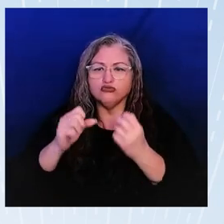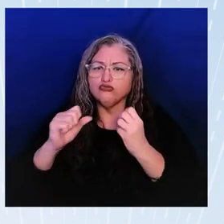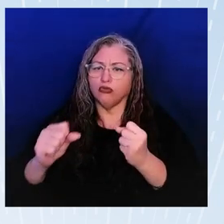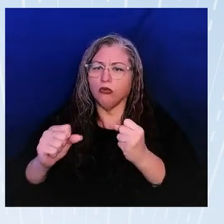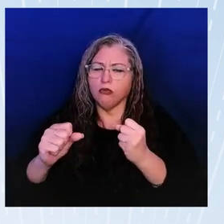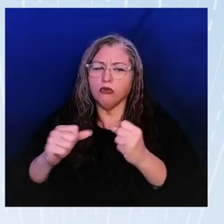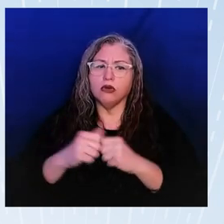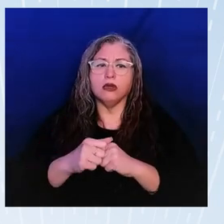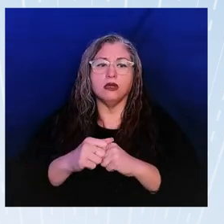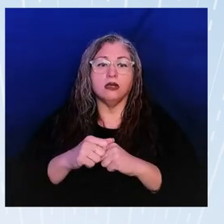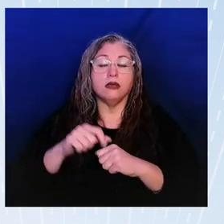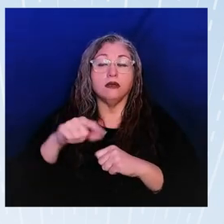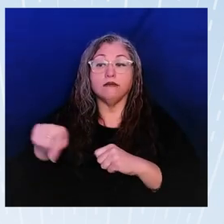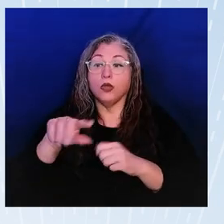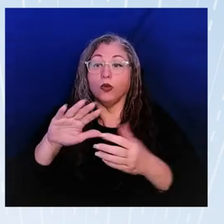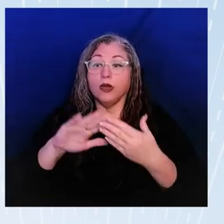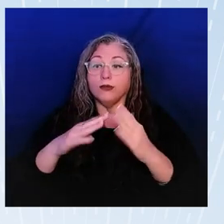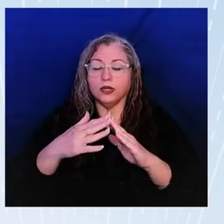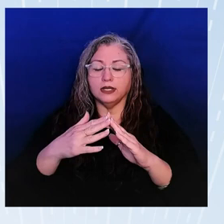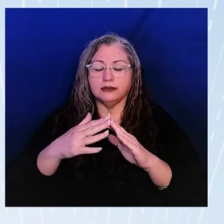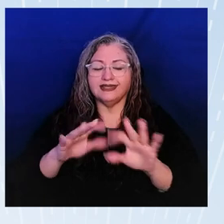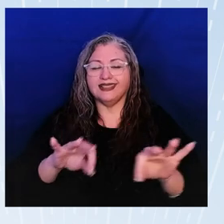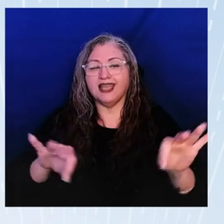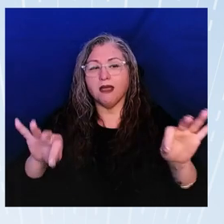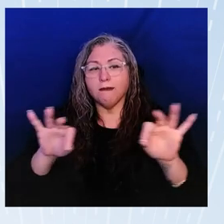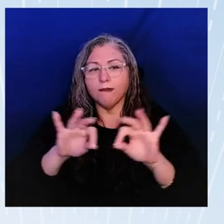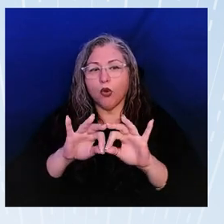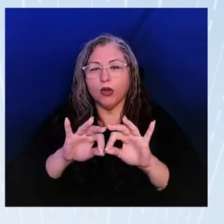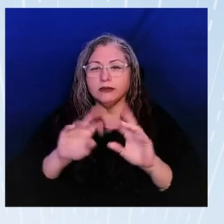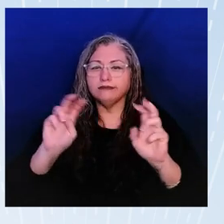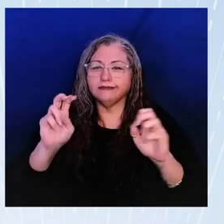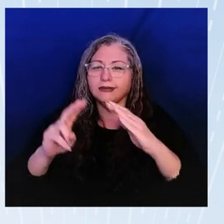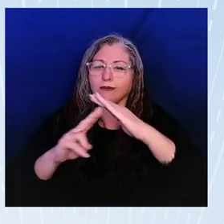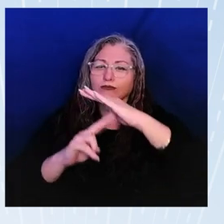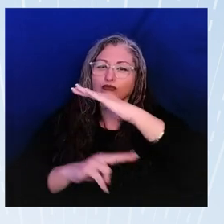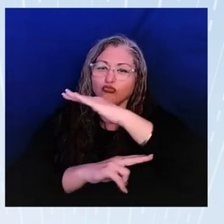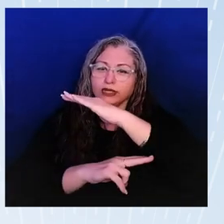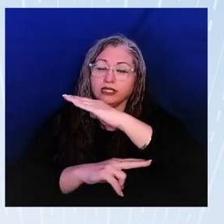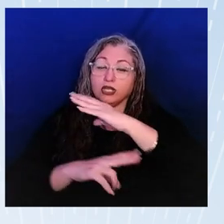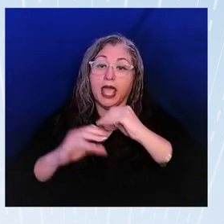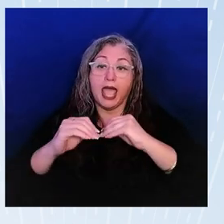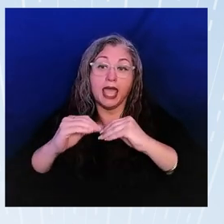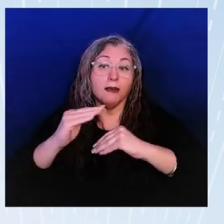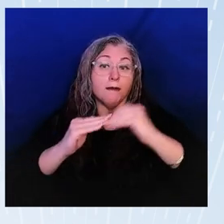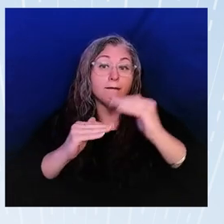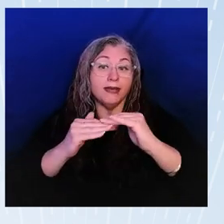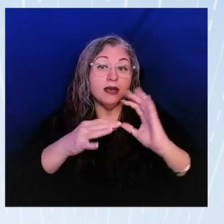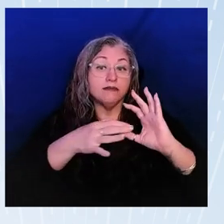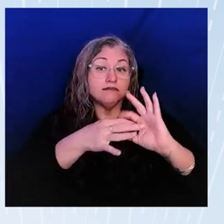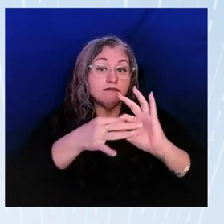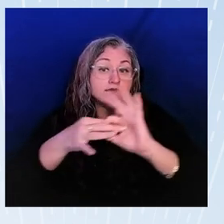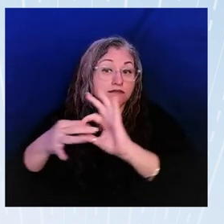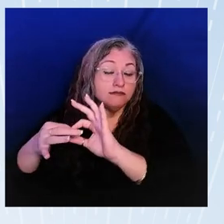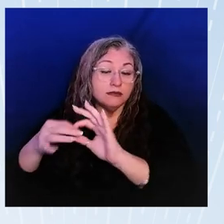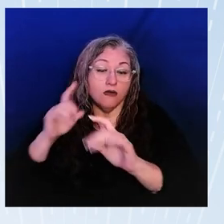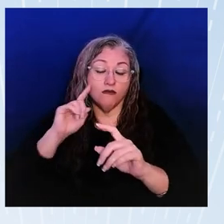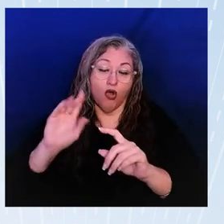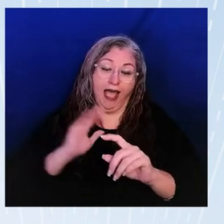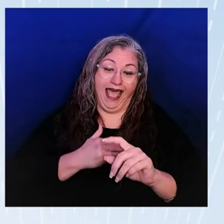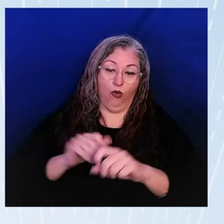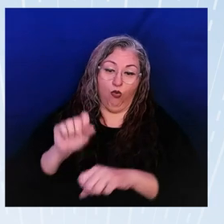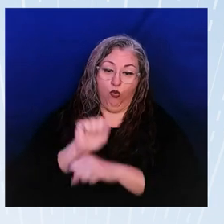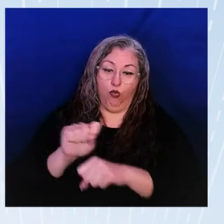are important bridges and bridge builders for the work that we have to do